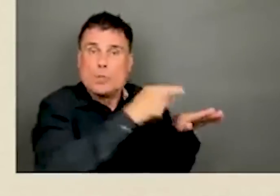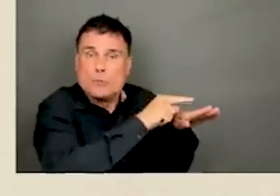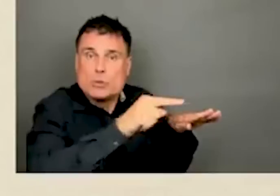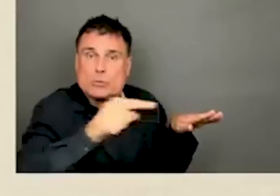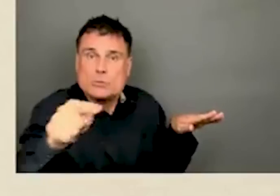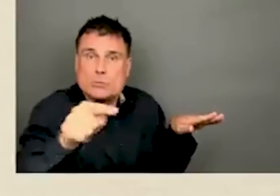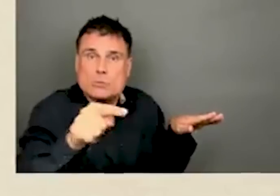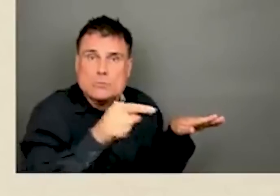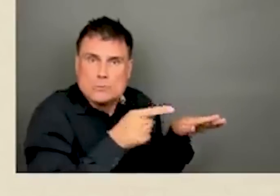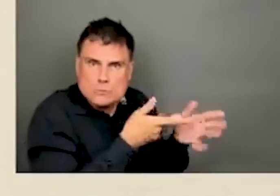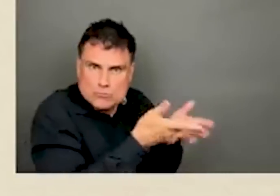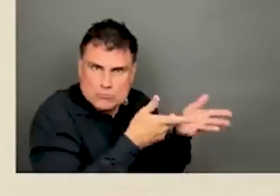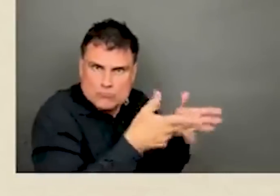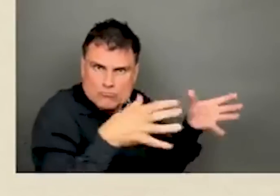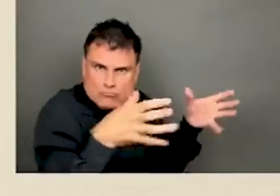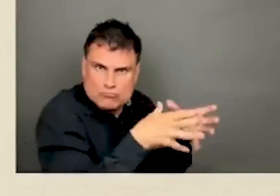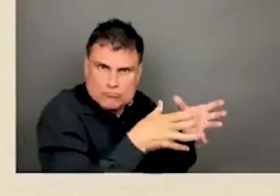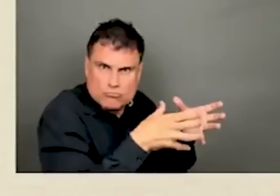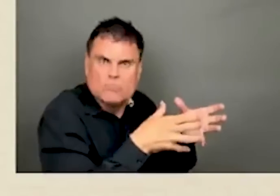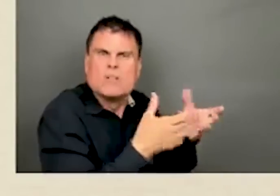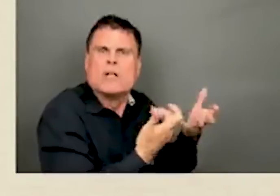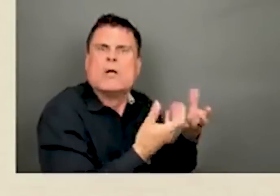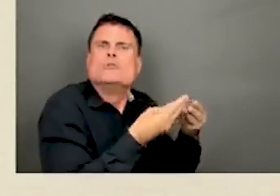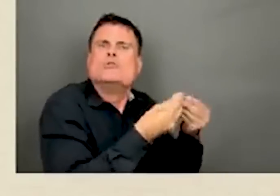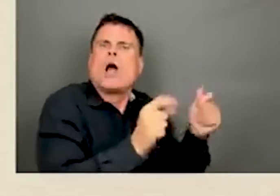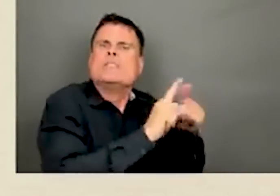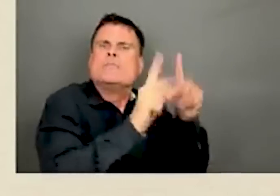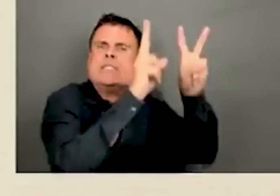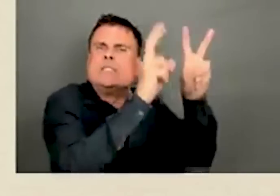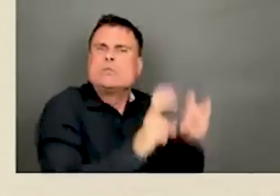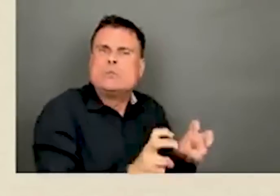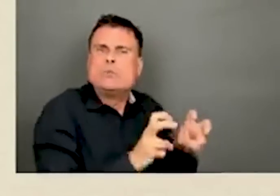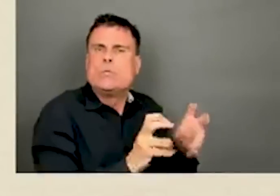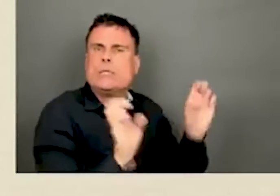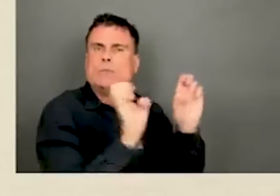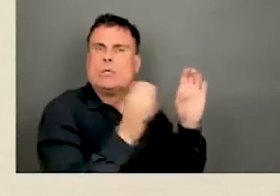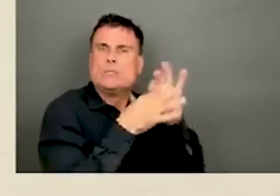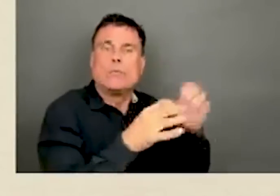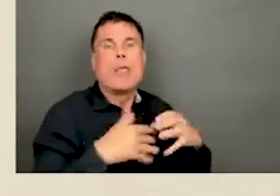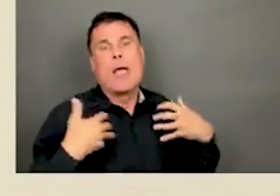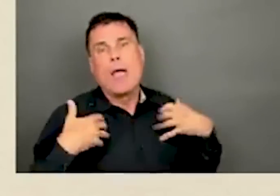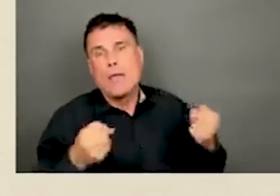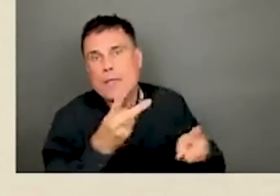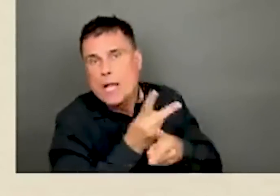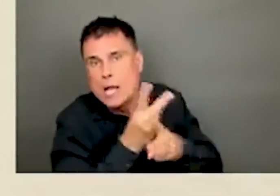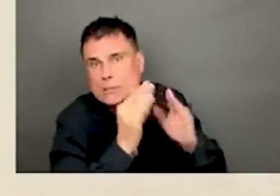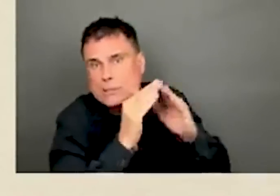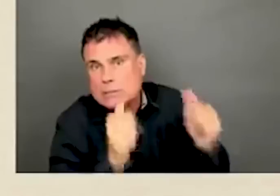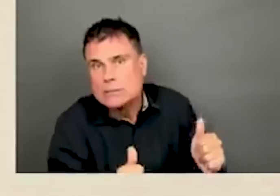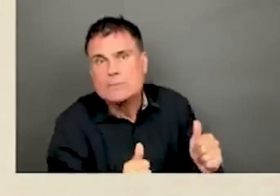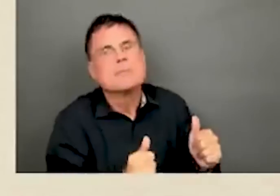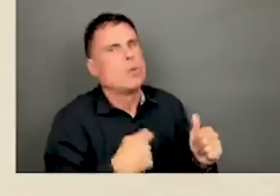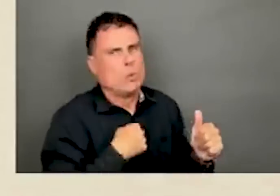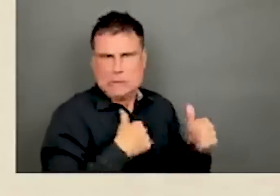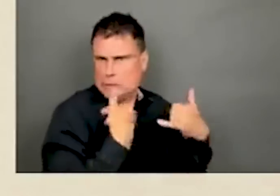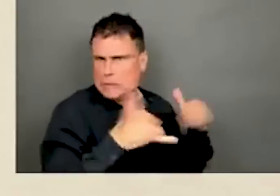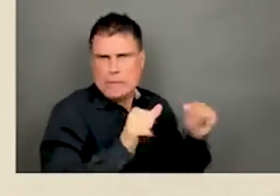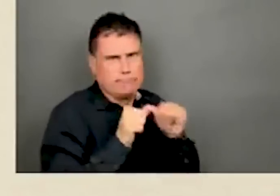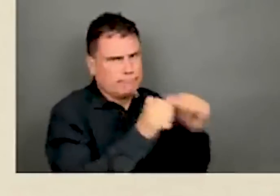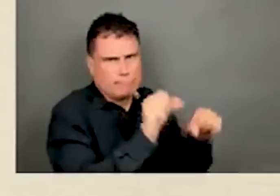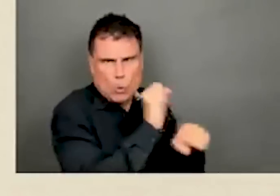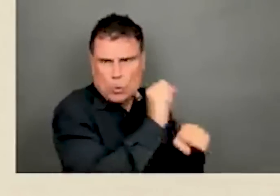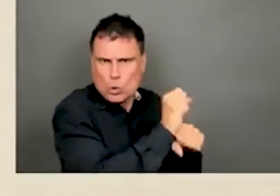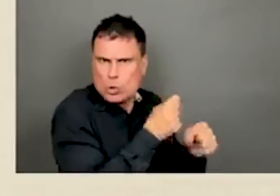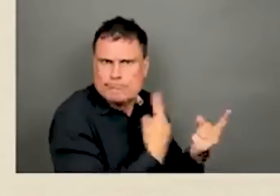with the provinces and resolve the crisis in public health care. I fully intend to carry on that battle to make the federal